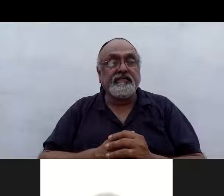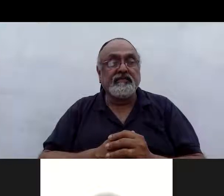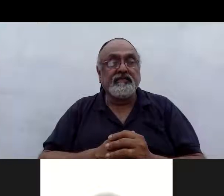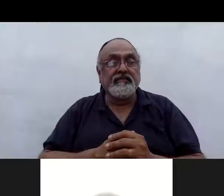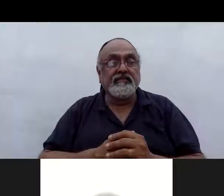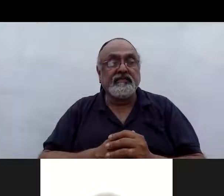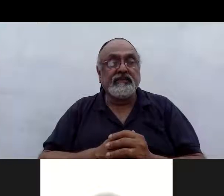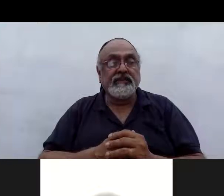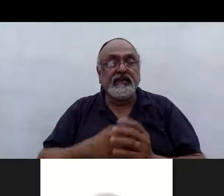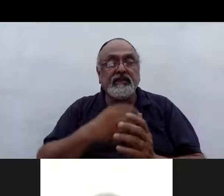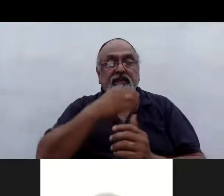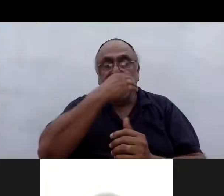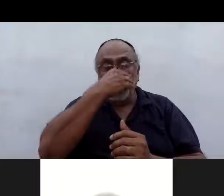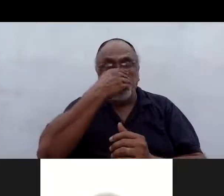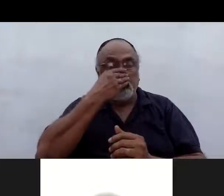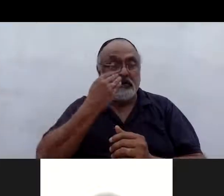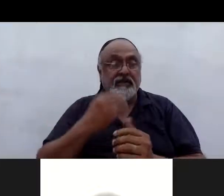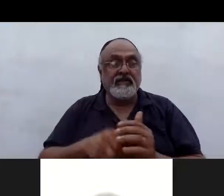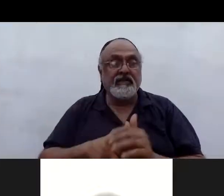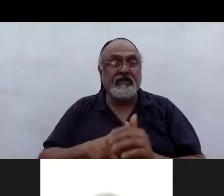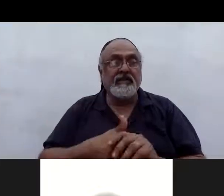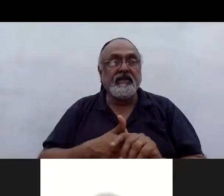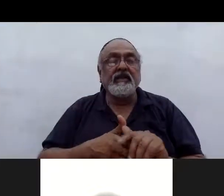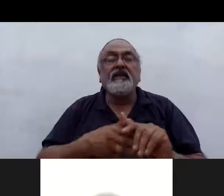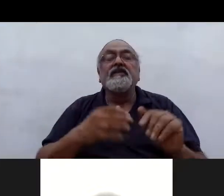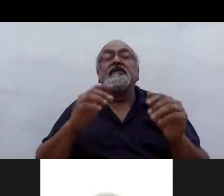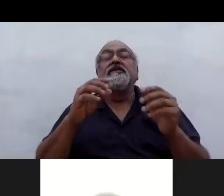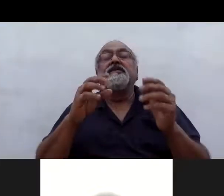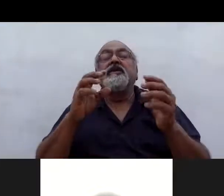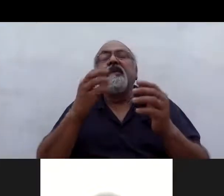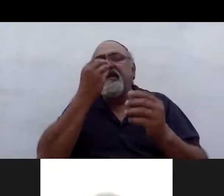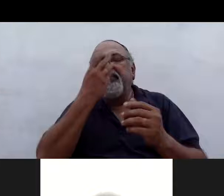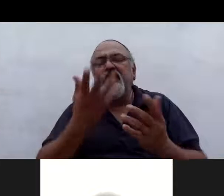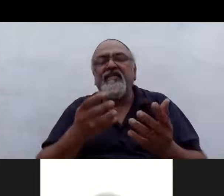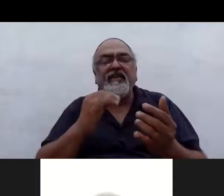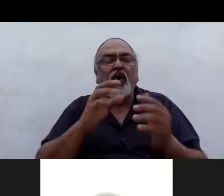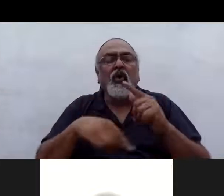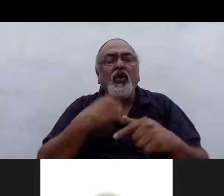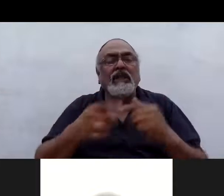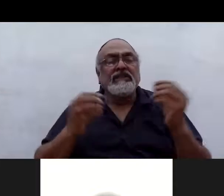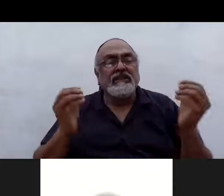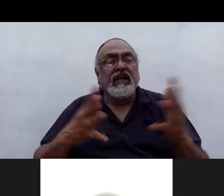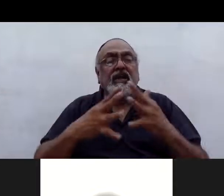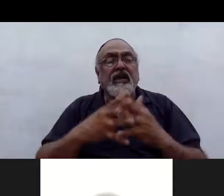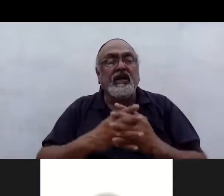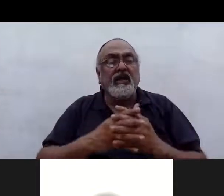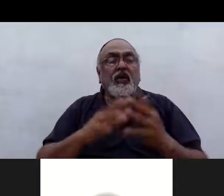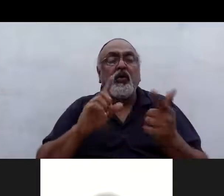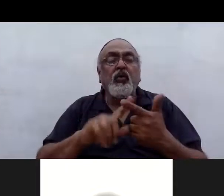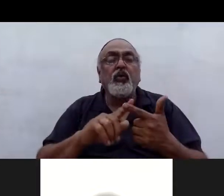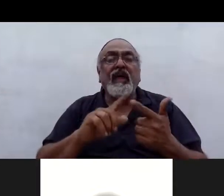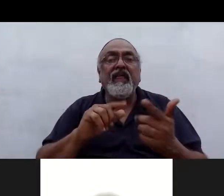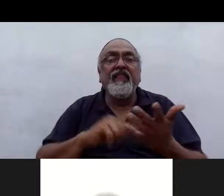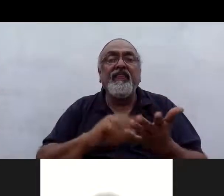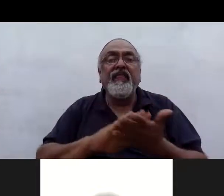very, very easy for one to see where the issue is in a particular case, because in SSC Online, it will definitely begin with whether.